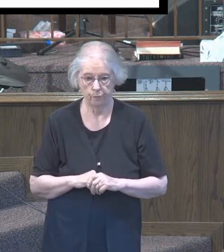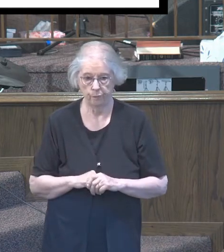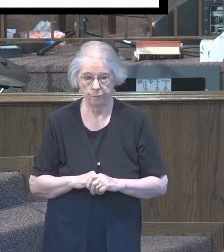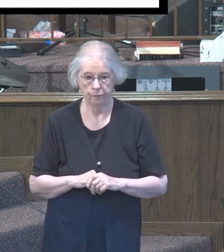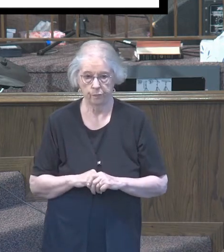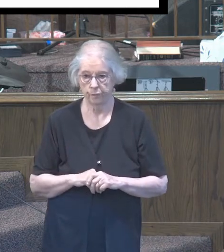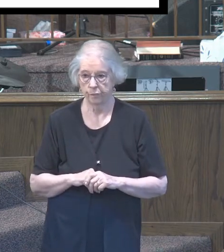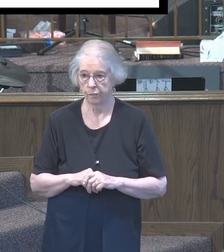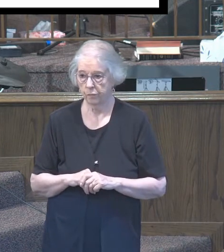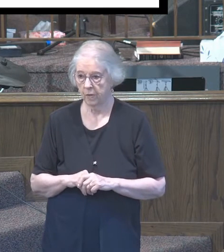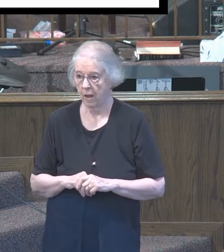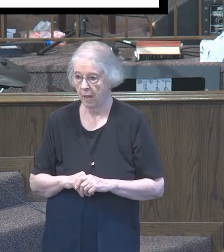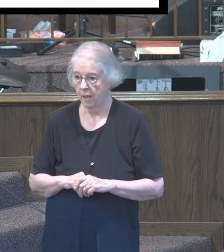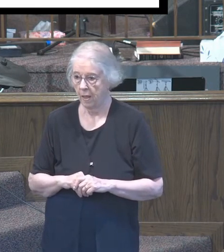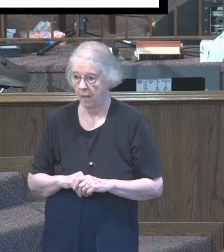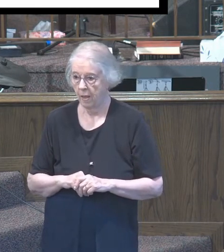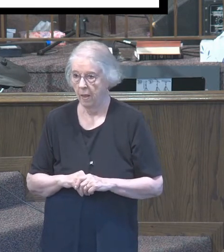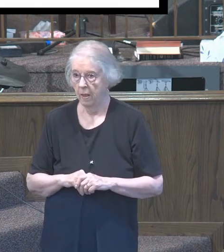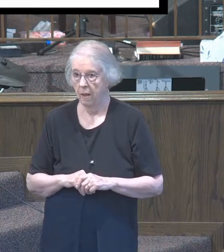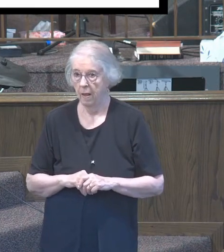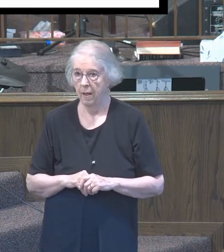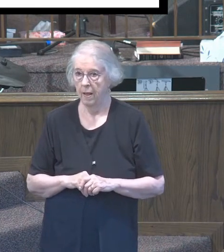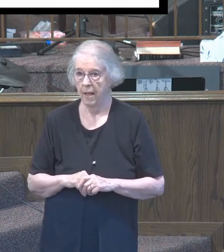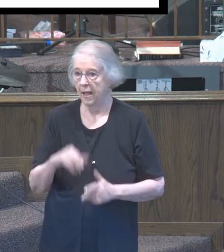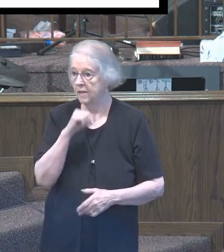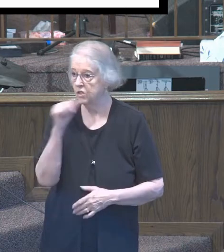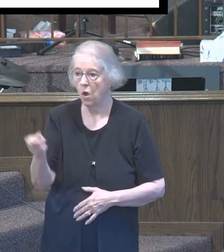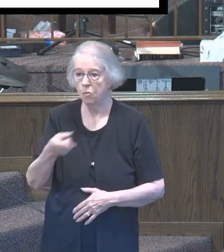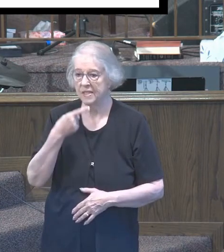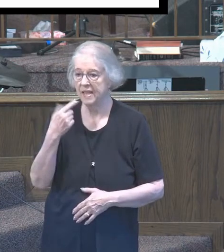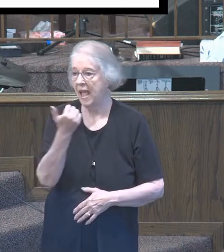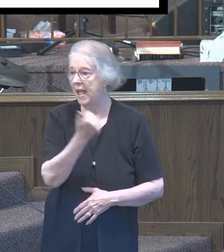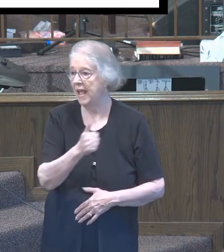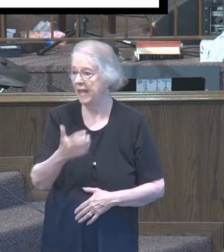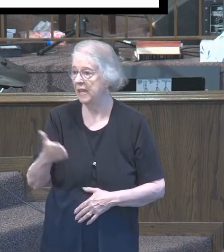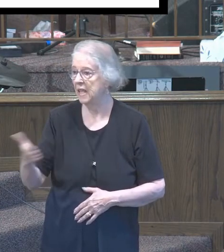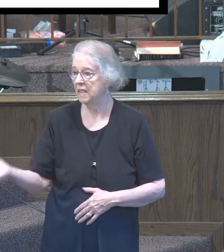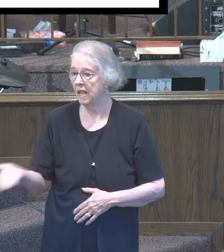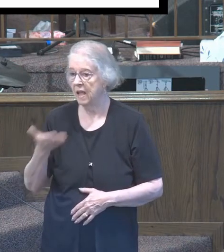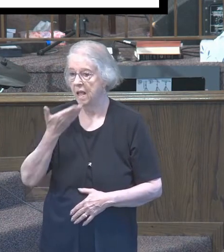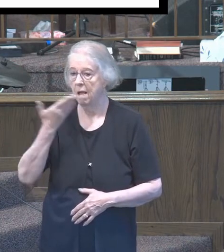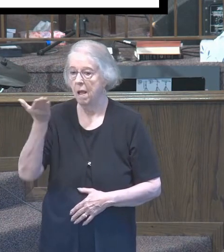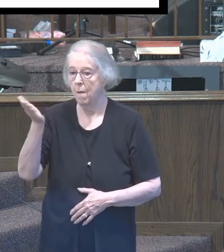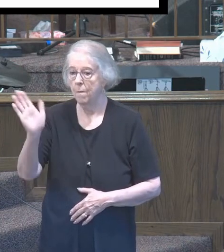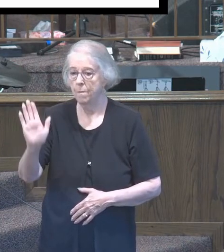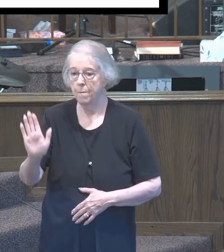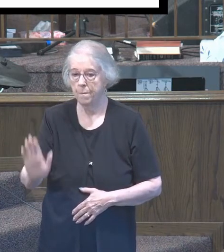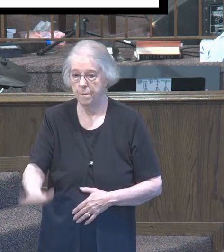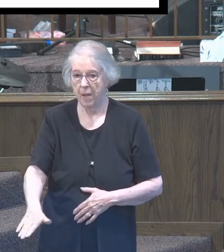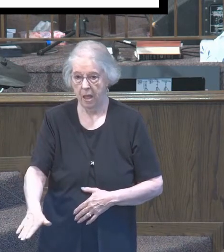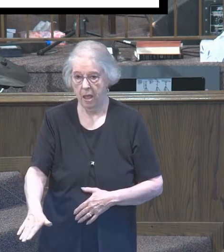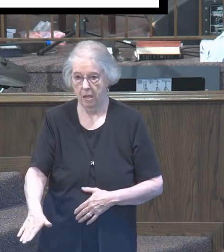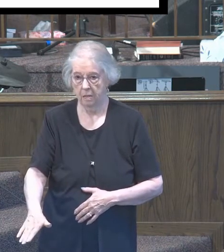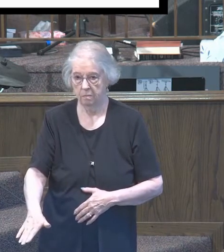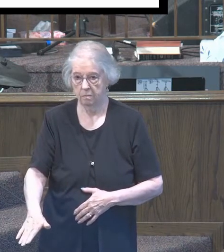a moral failure. And don't say anything you don't mean. This counsel is embedded deep in our